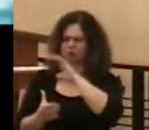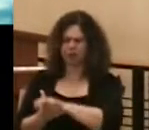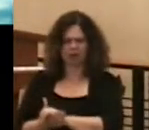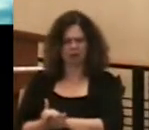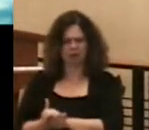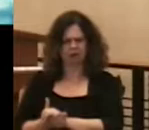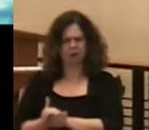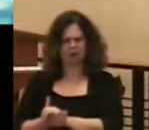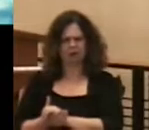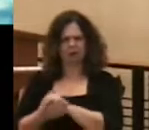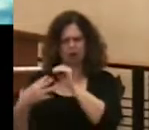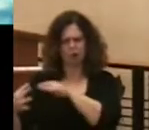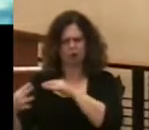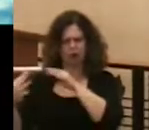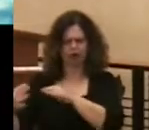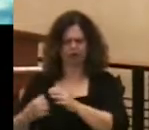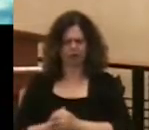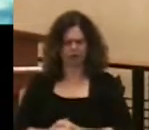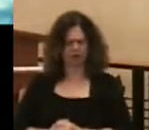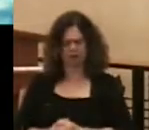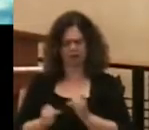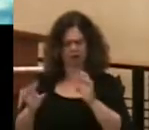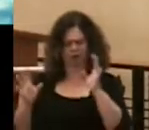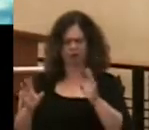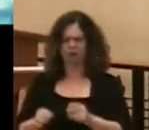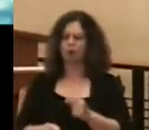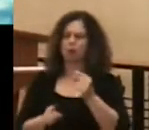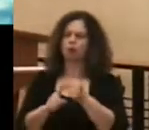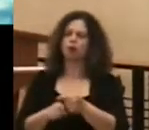Ammonites." Word of God, word of life.